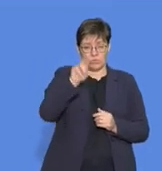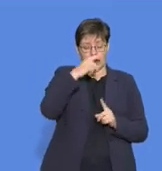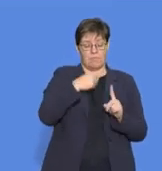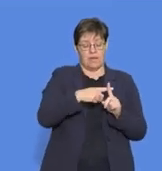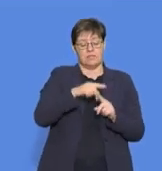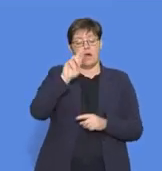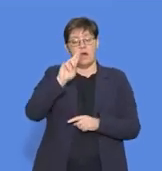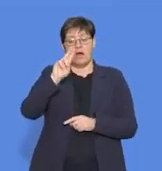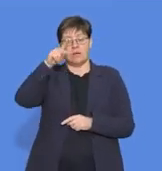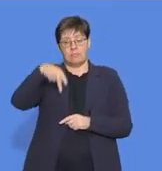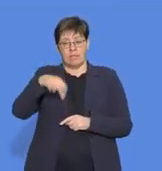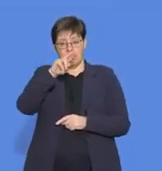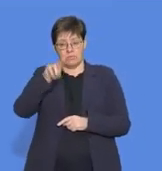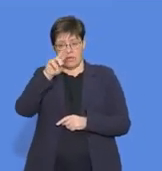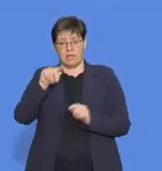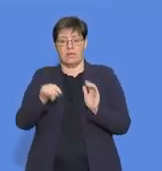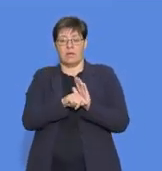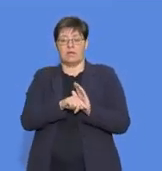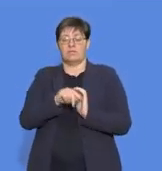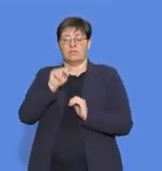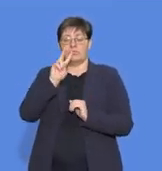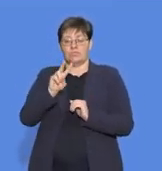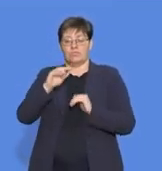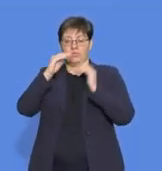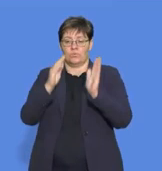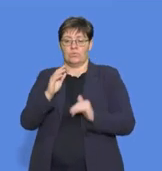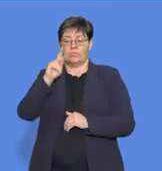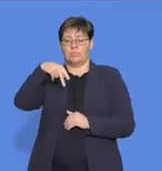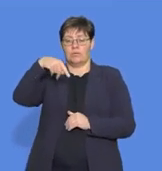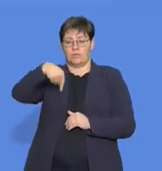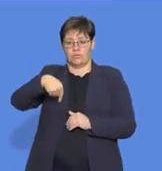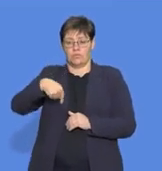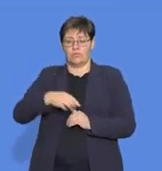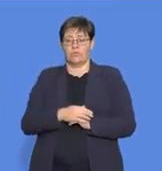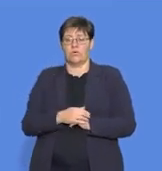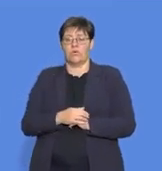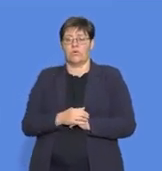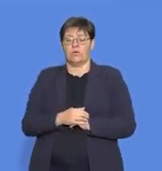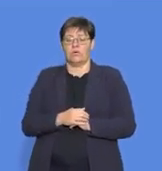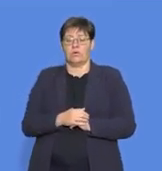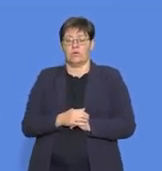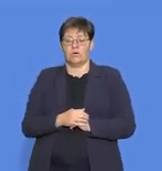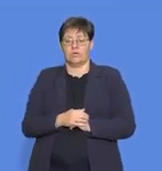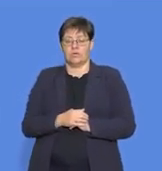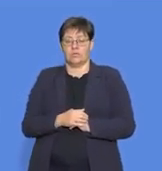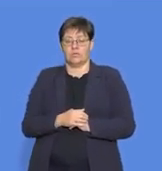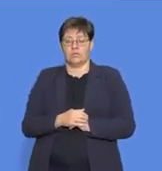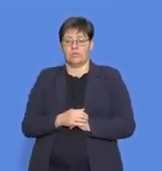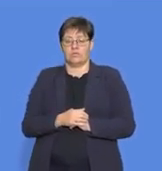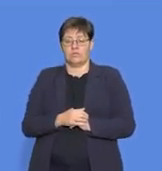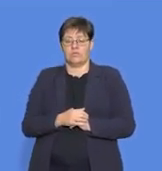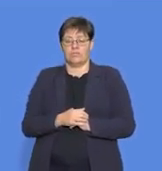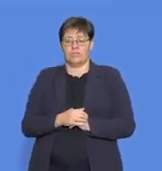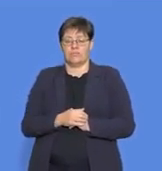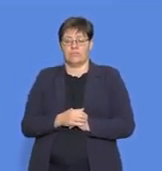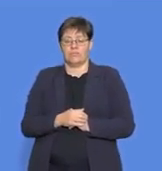cos rule formula. So it's going to be X squared plus X squared. So it's going to be, it's going to be PQ squared plus